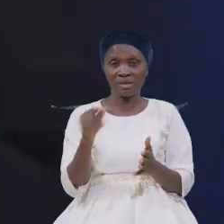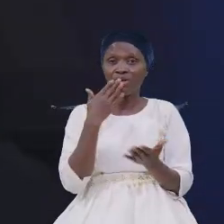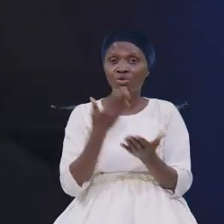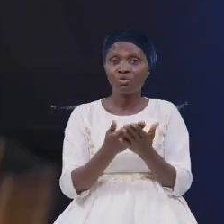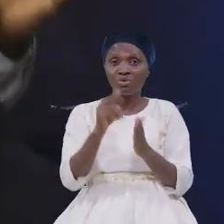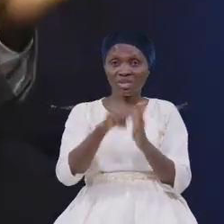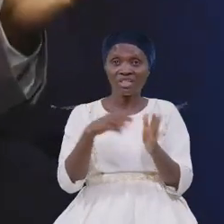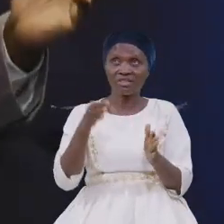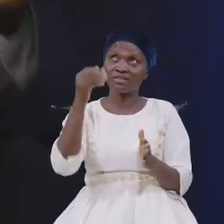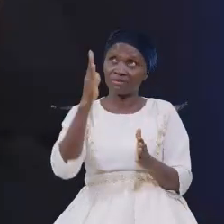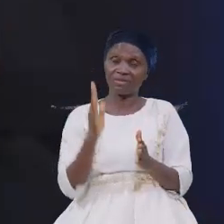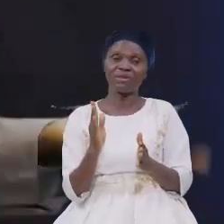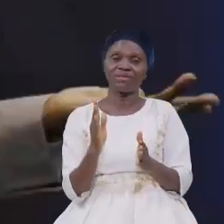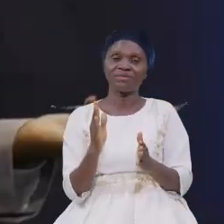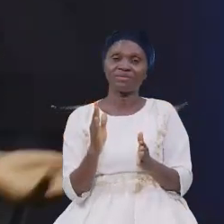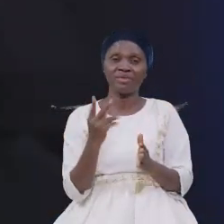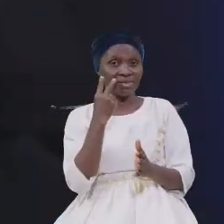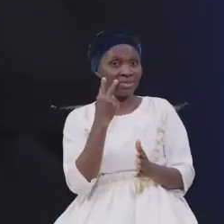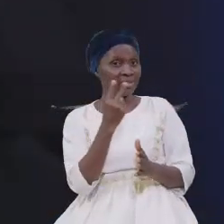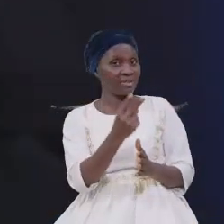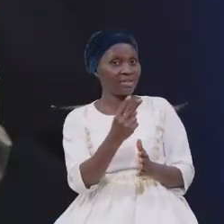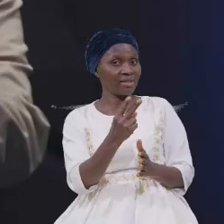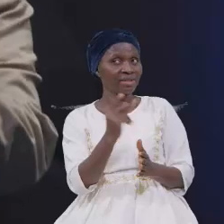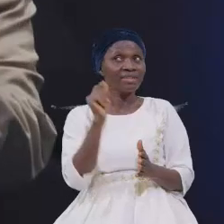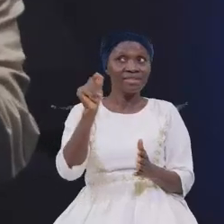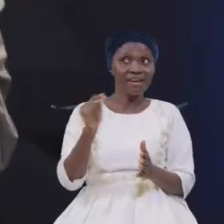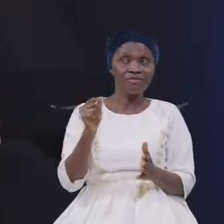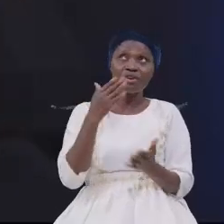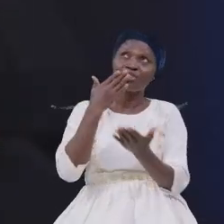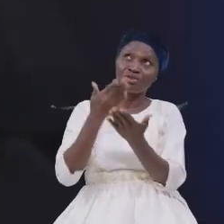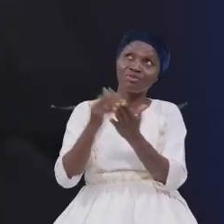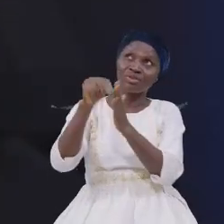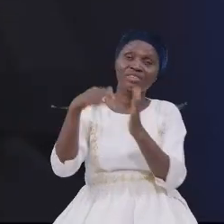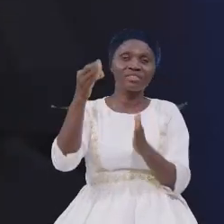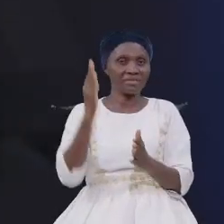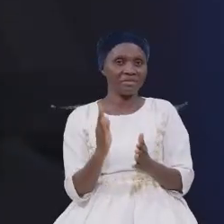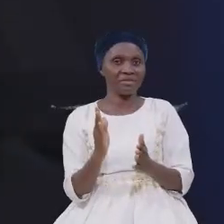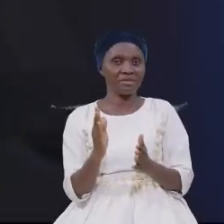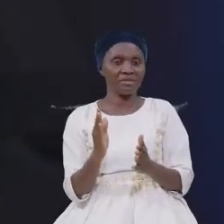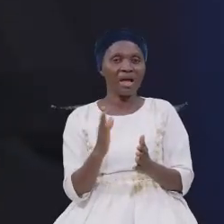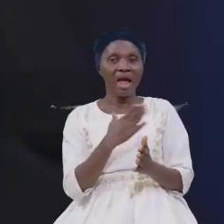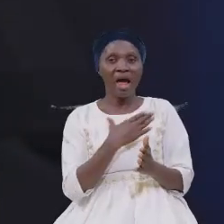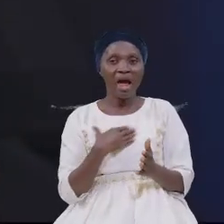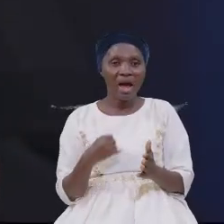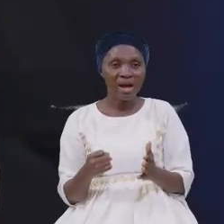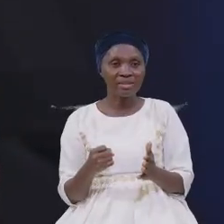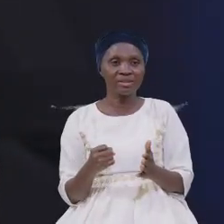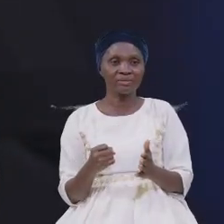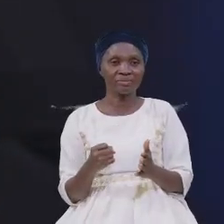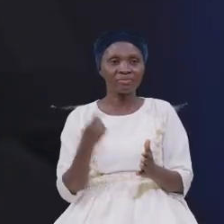God. Behold therefore the goodness of God and the severity of